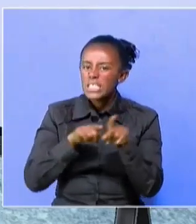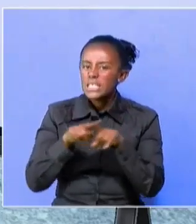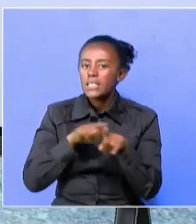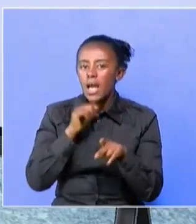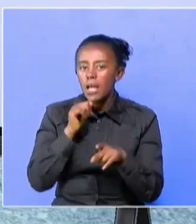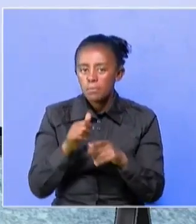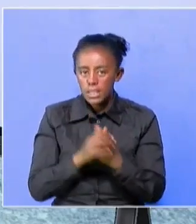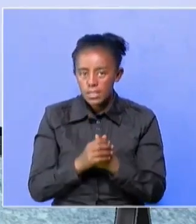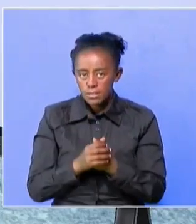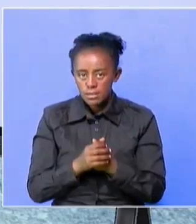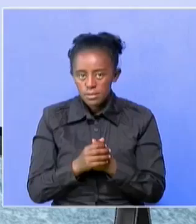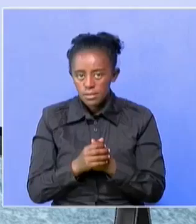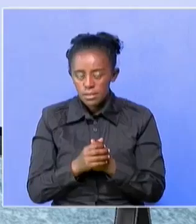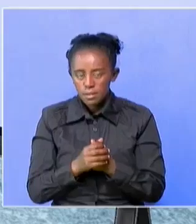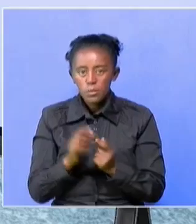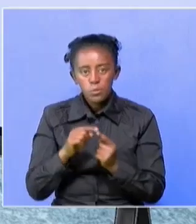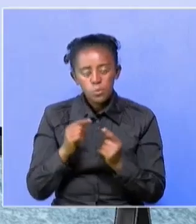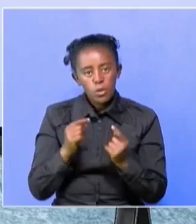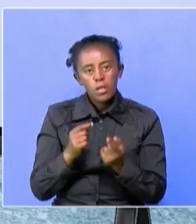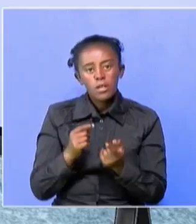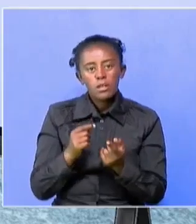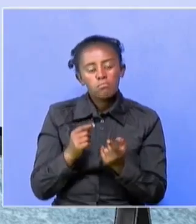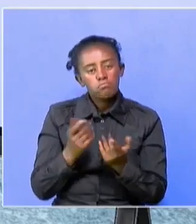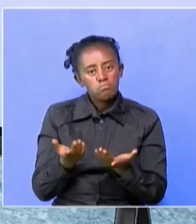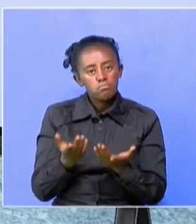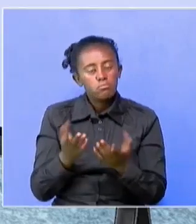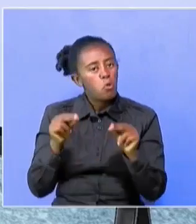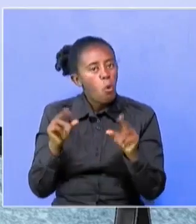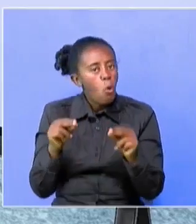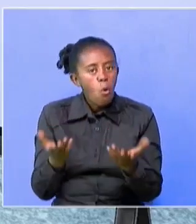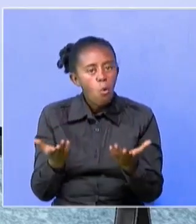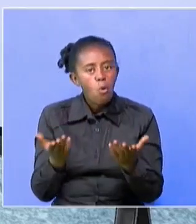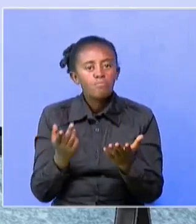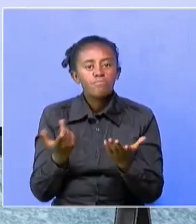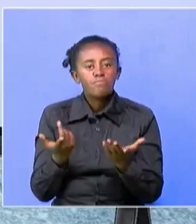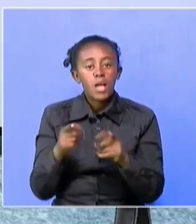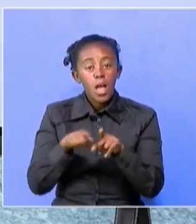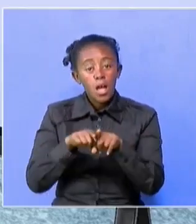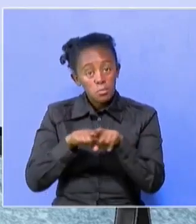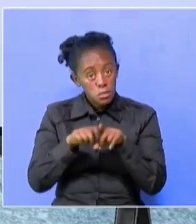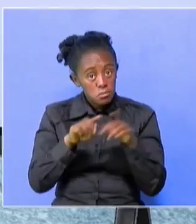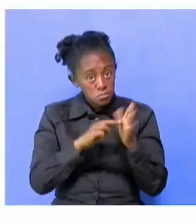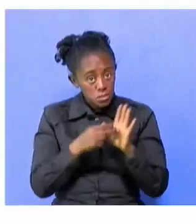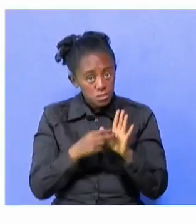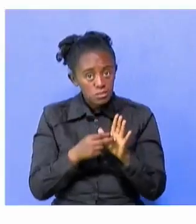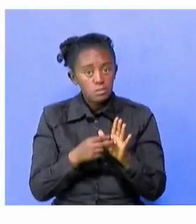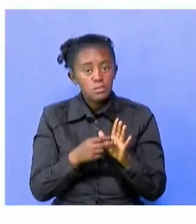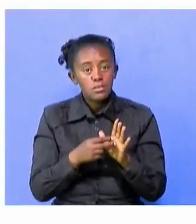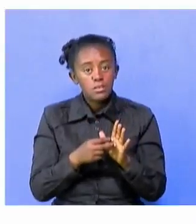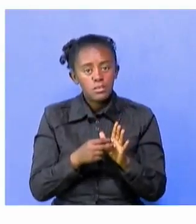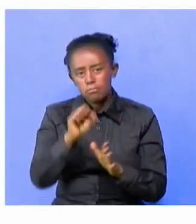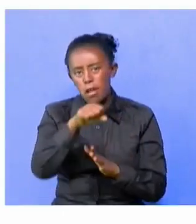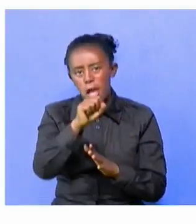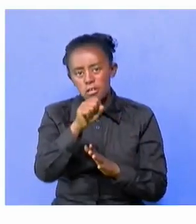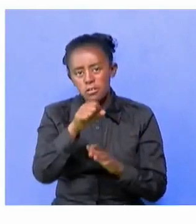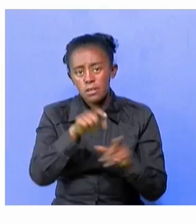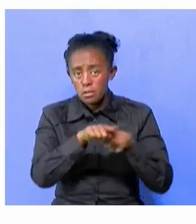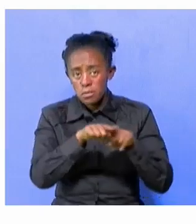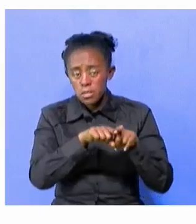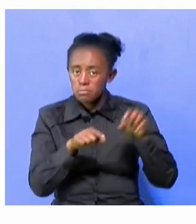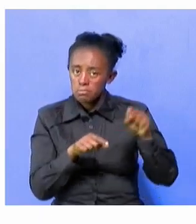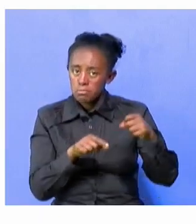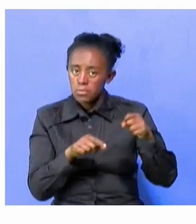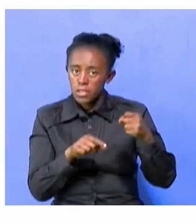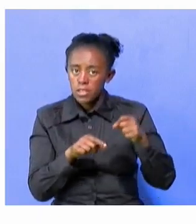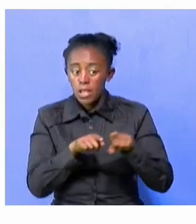disagreements? To say no. Agreement means, just in short sentences, to say yes. When you